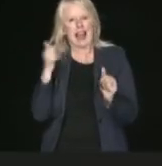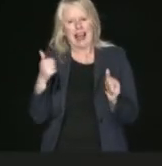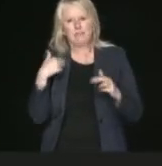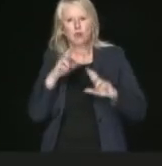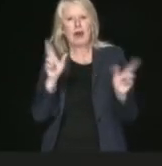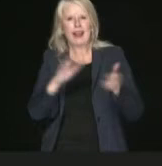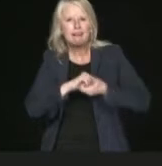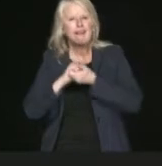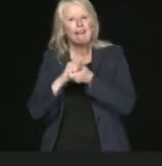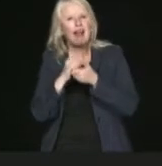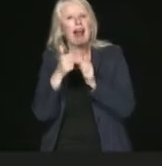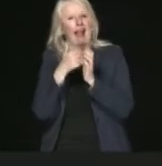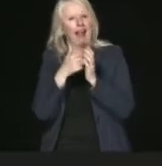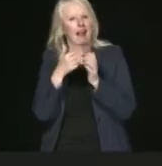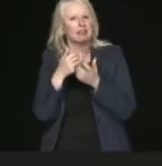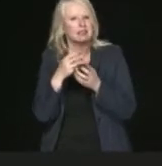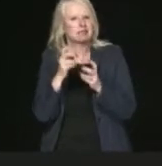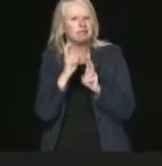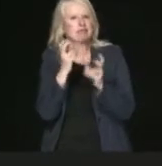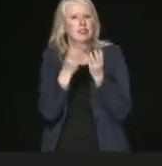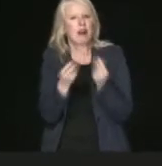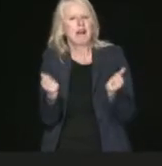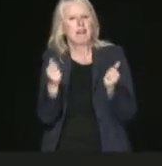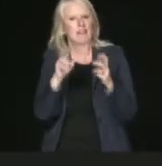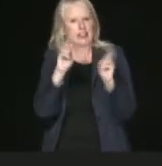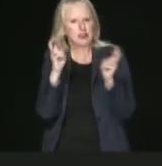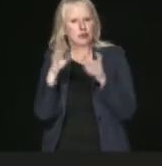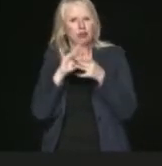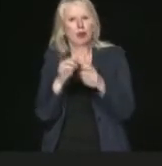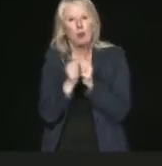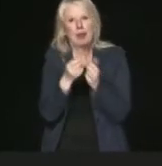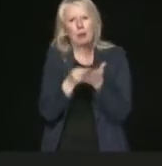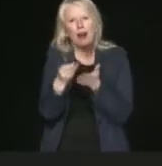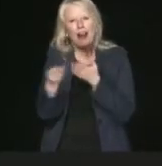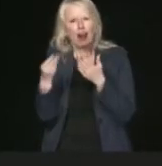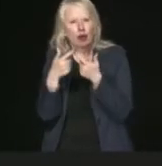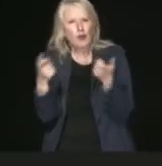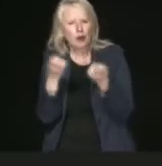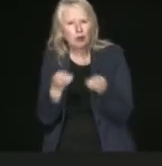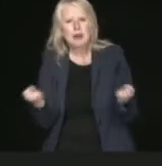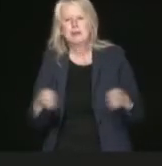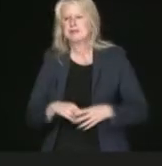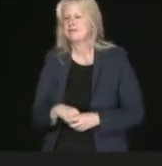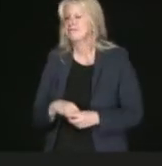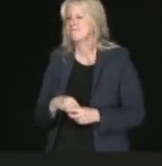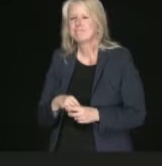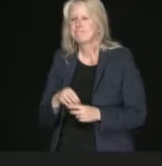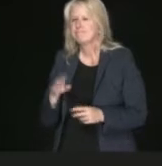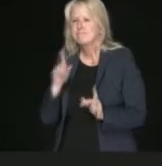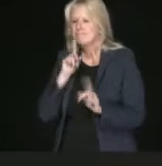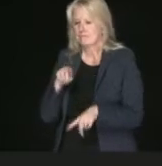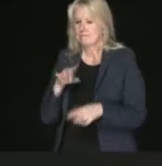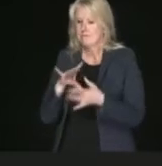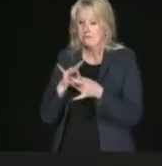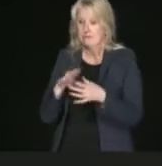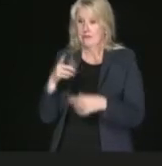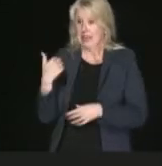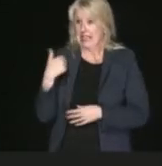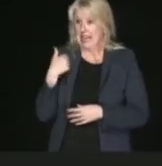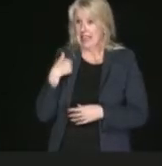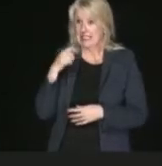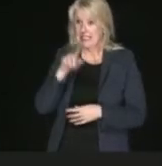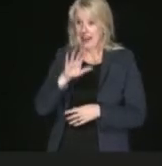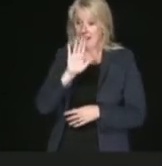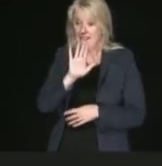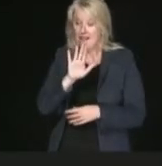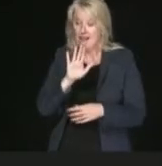help us to avoid the problems we're experiencing now? When we're talking about supply, supply is not an issue in terms of